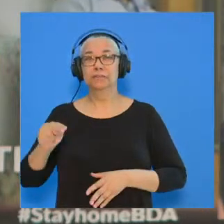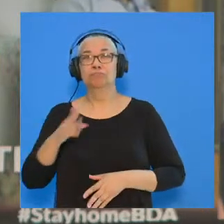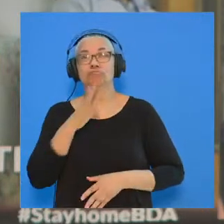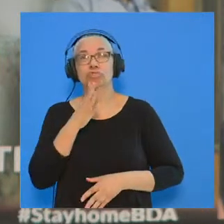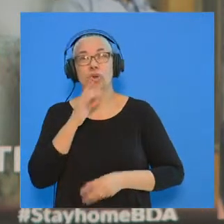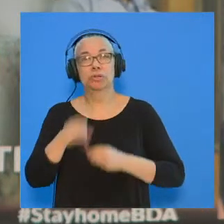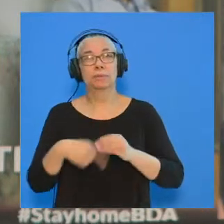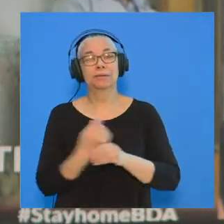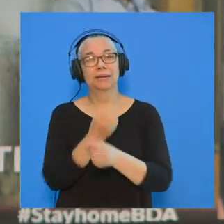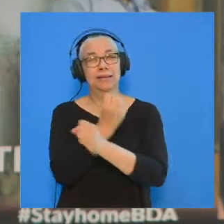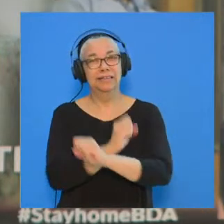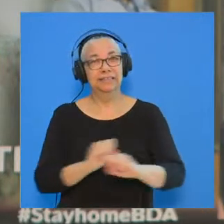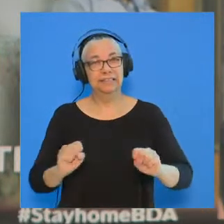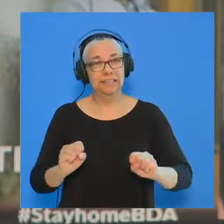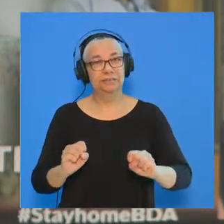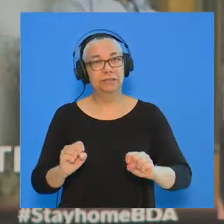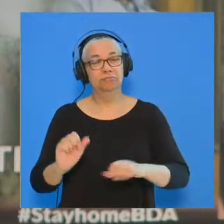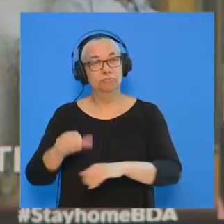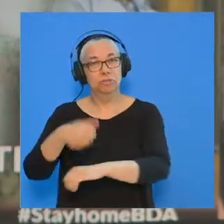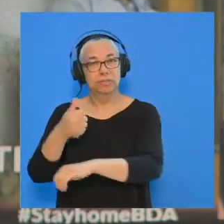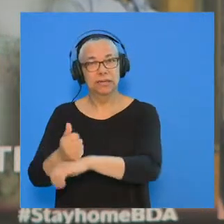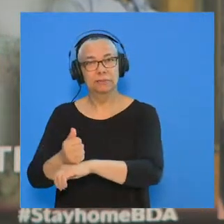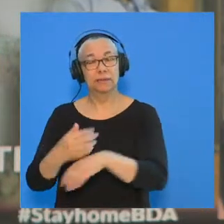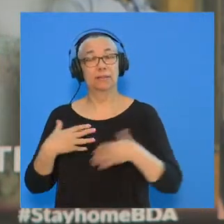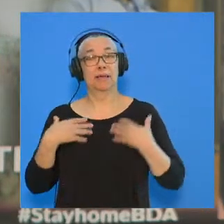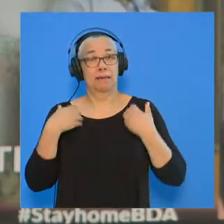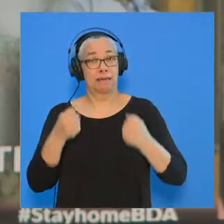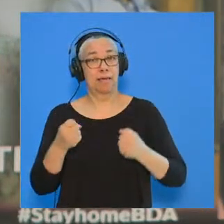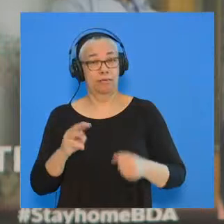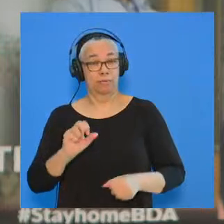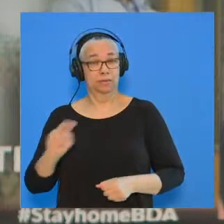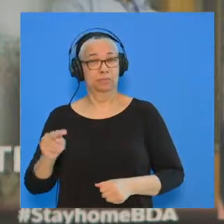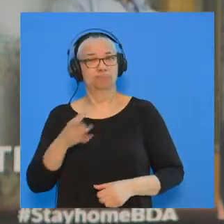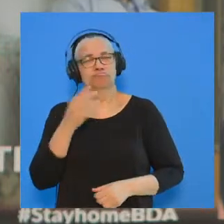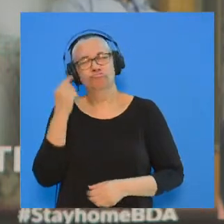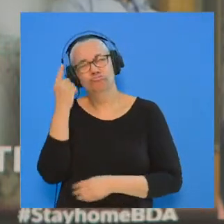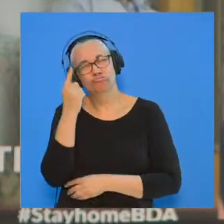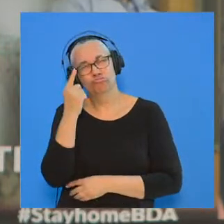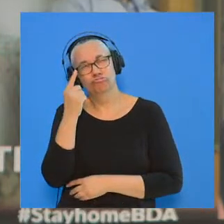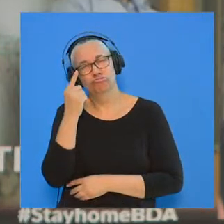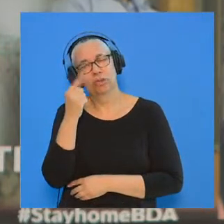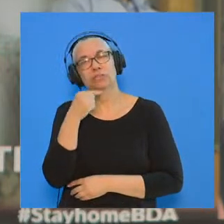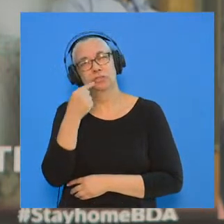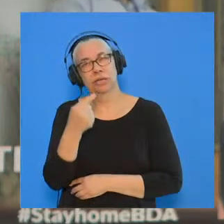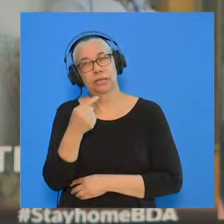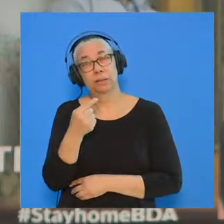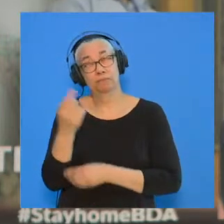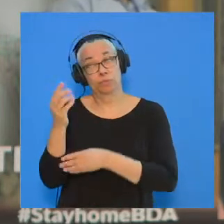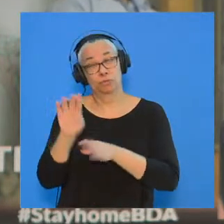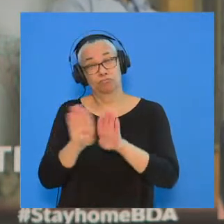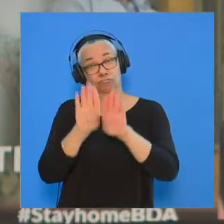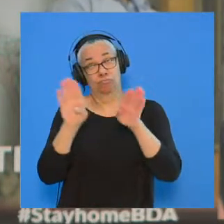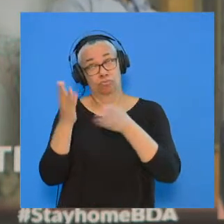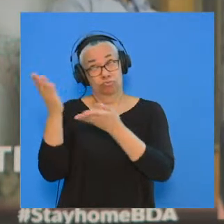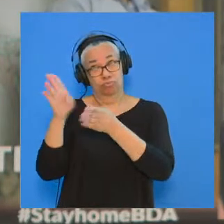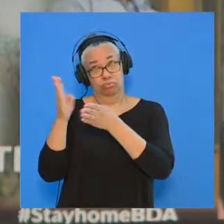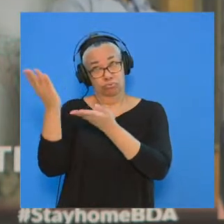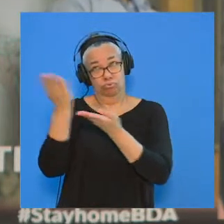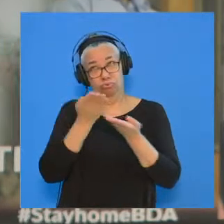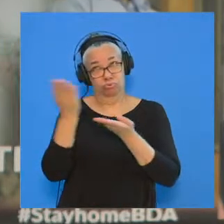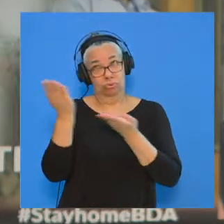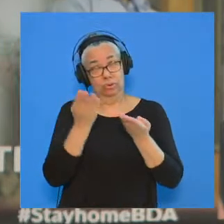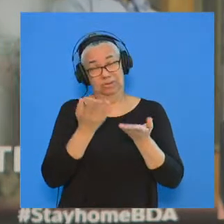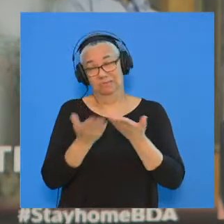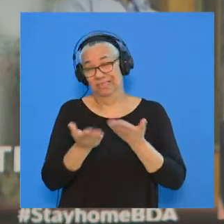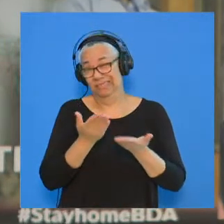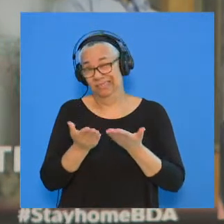be put in place, and the health minister has conceded the reopening of borders might bring in new cases. What can you say to reassure